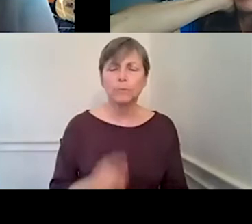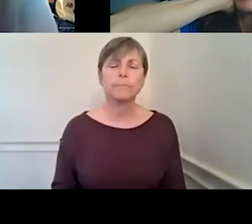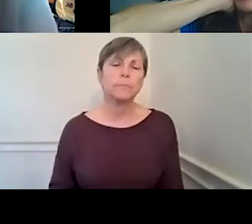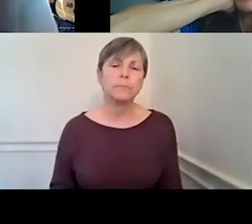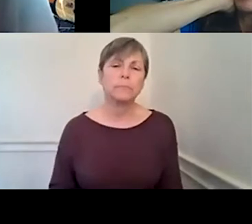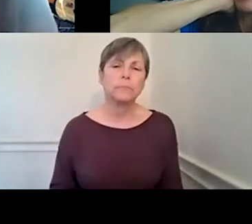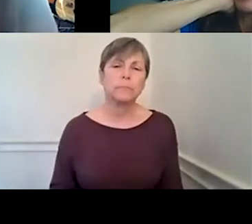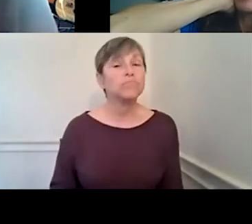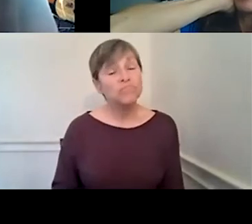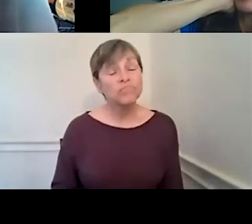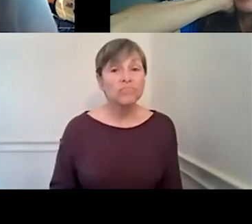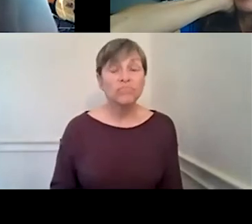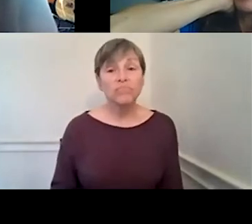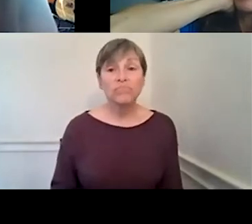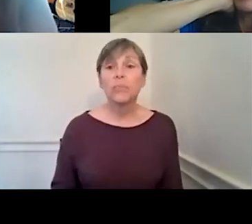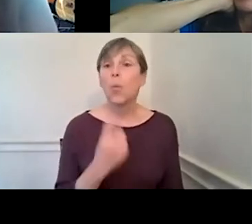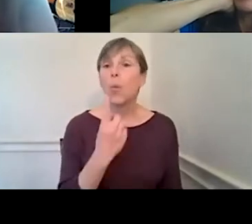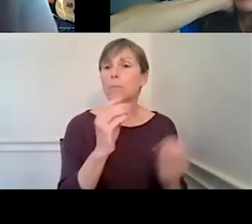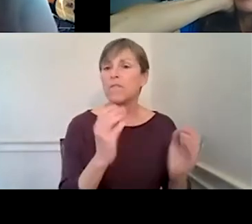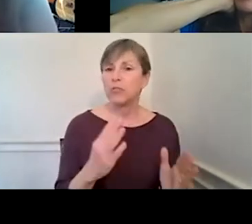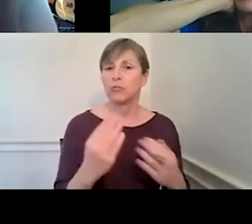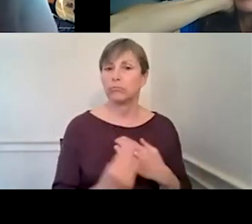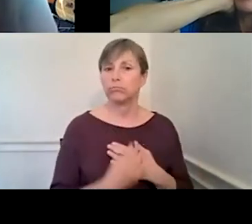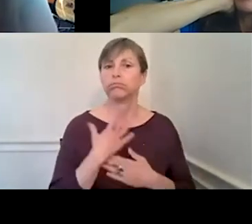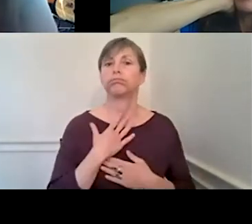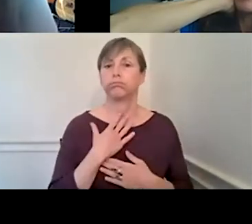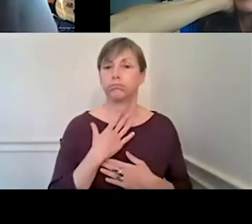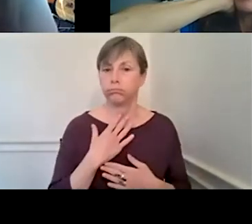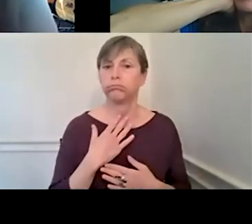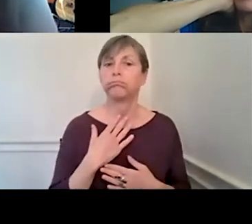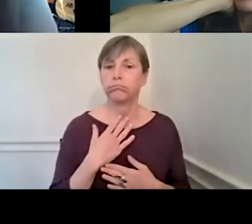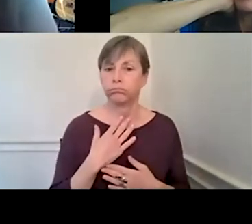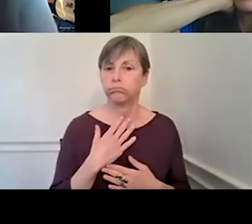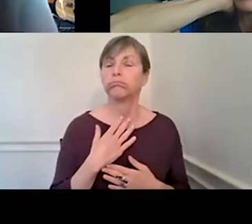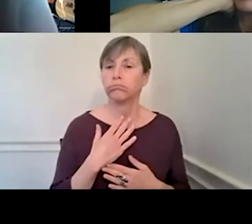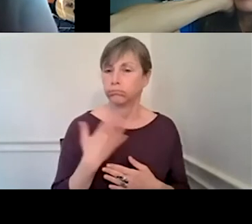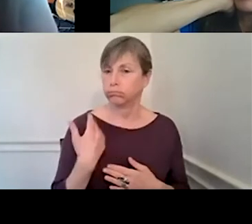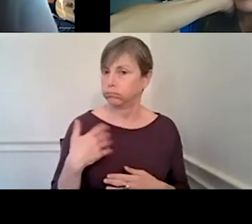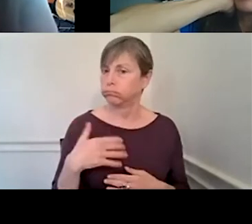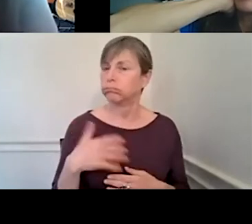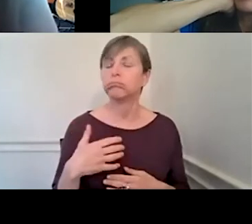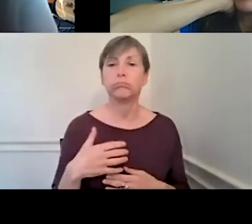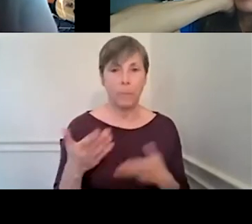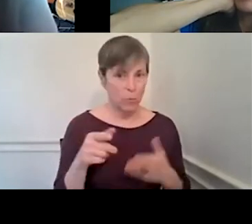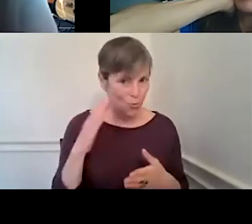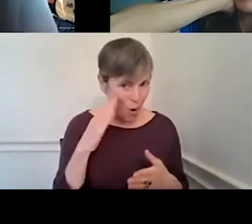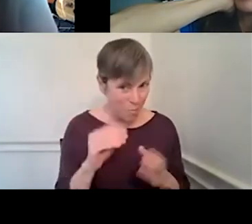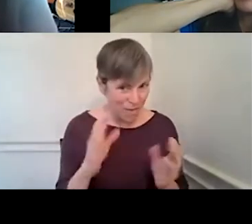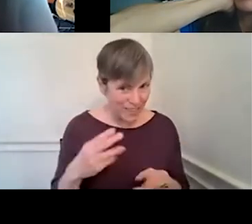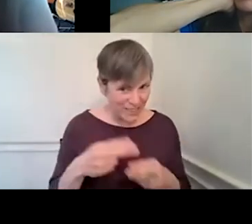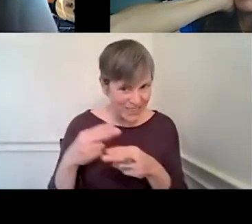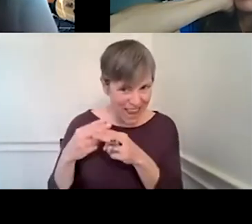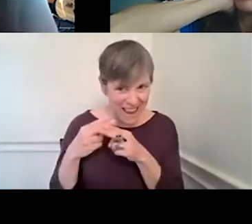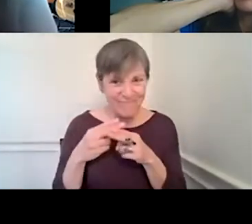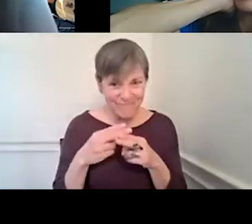I was motivated by a professor that many of you know by name, especially the students.